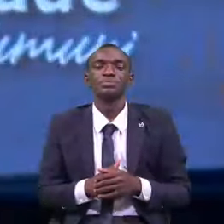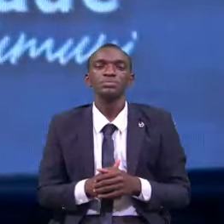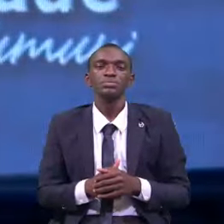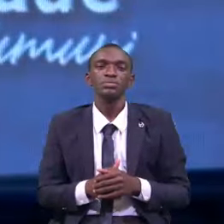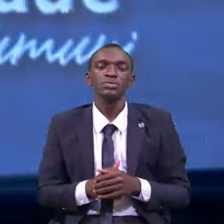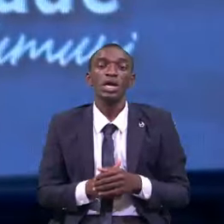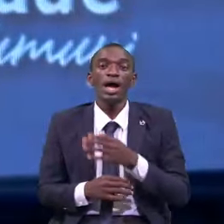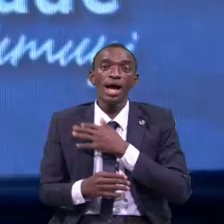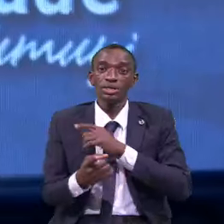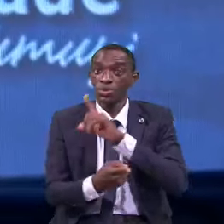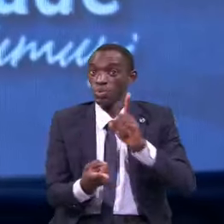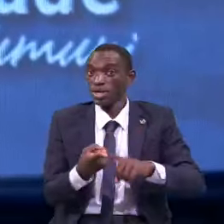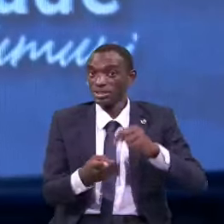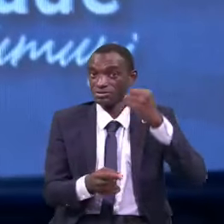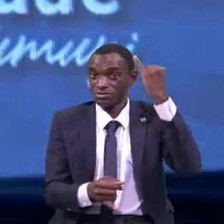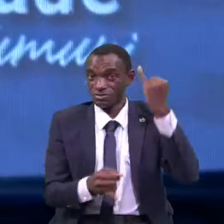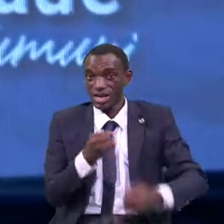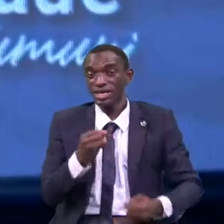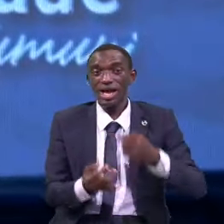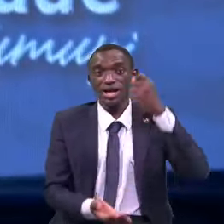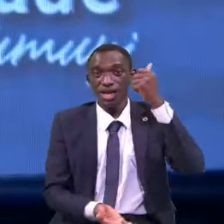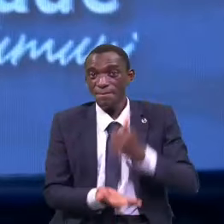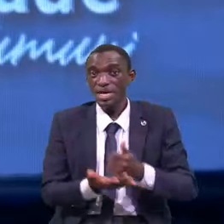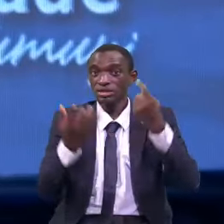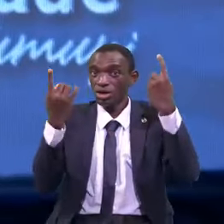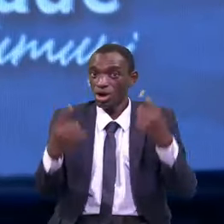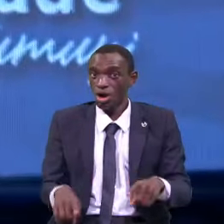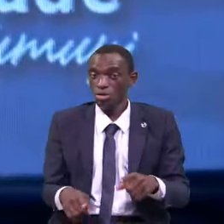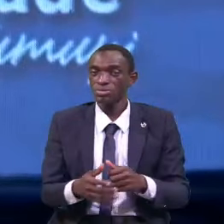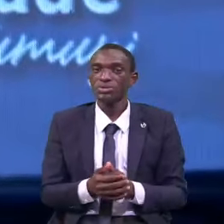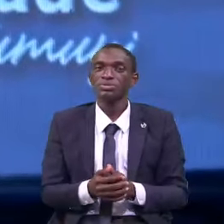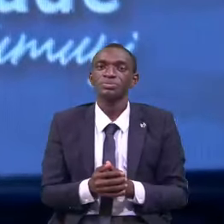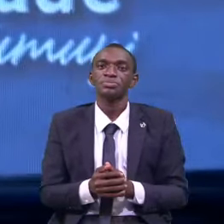And when the final amen comes,